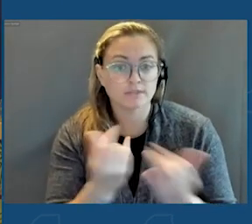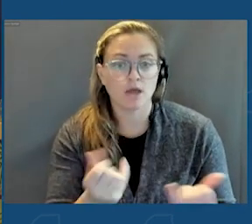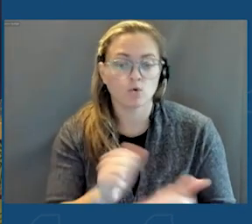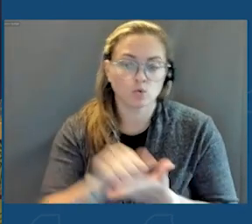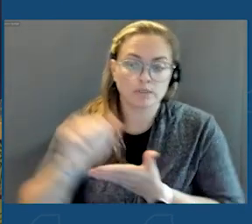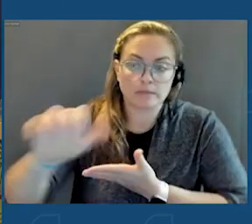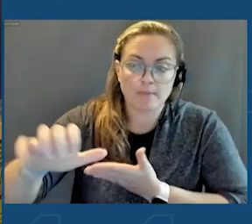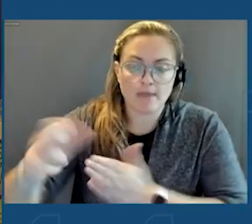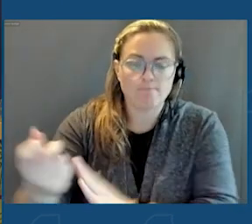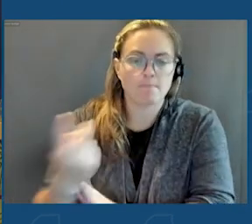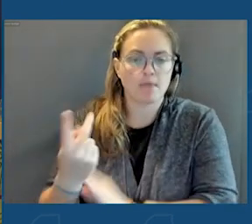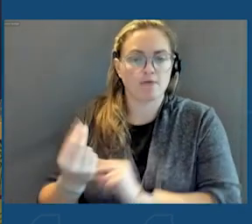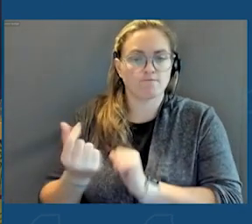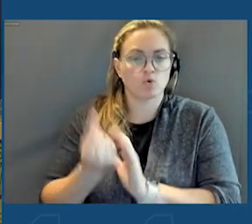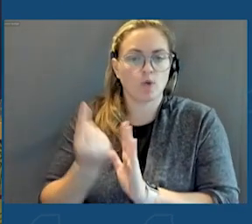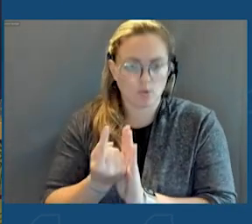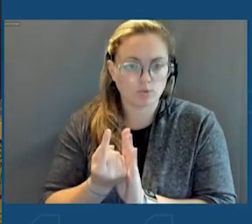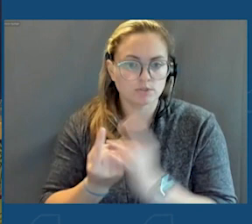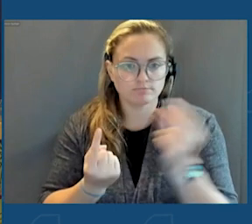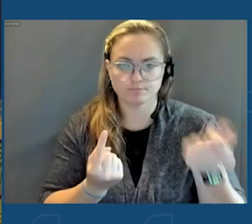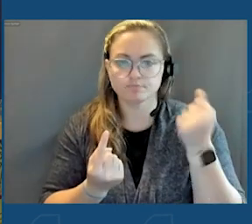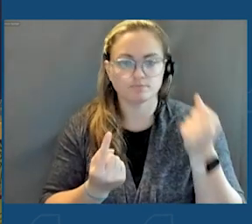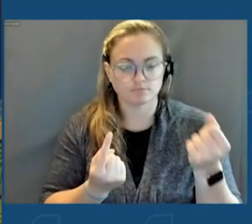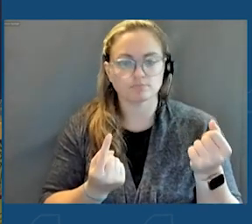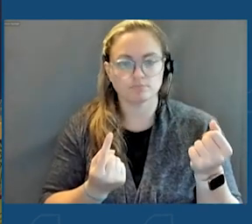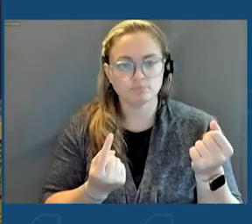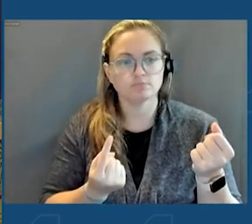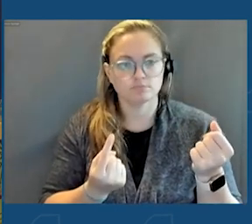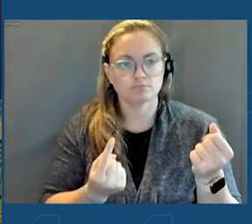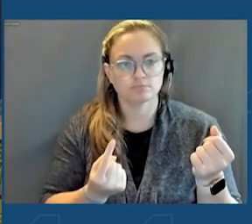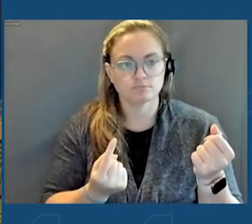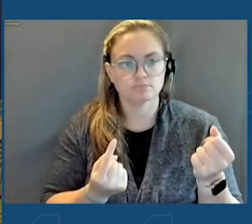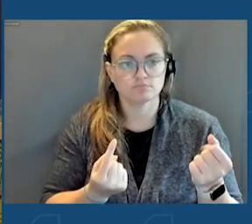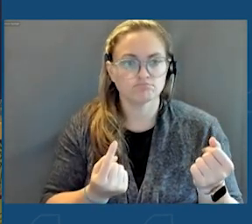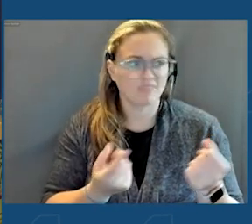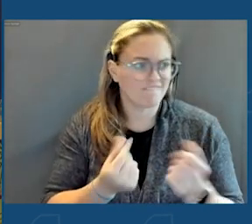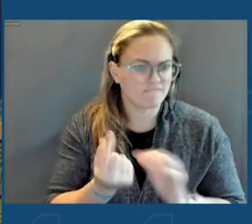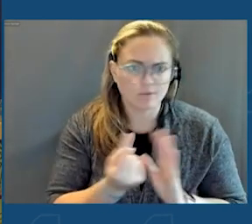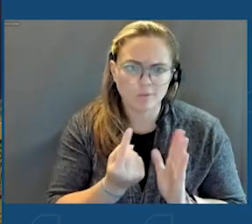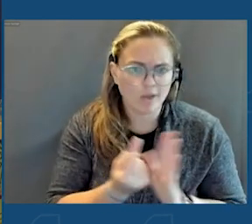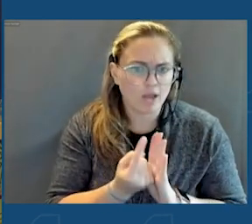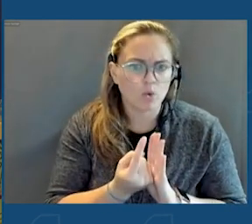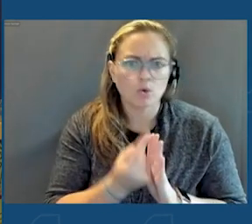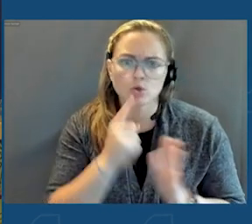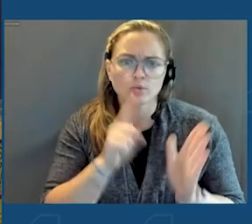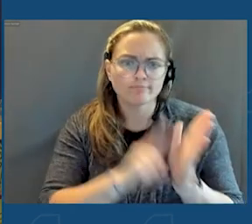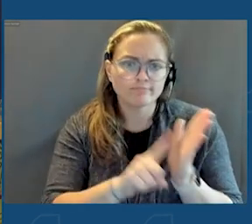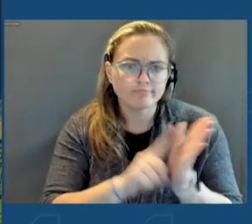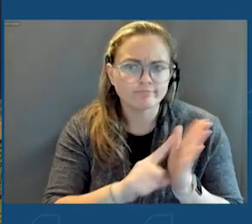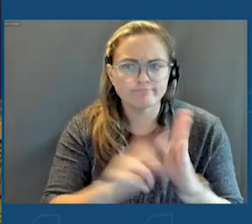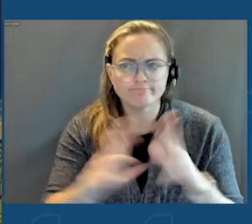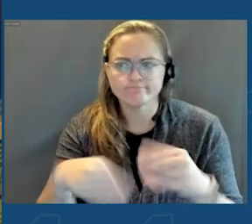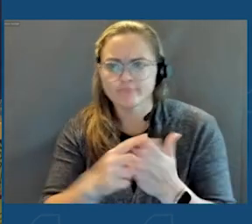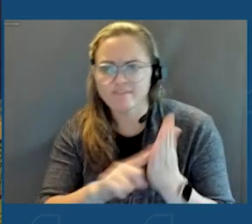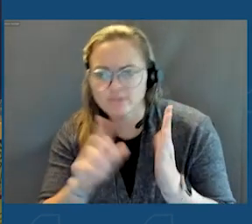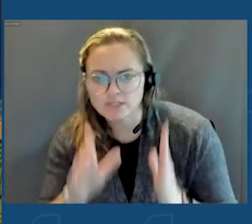the system, we're able to get that information within hours to get to the investigators. So those investigators